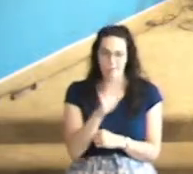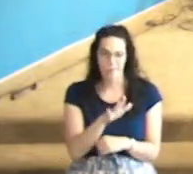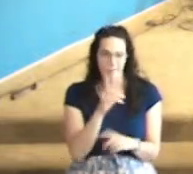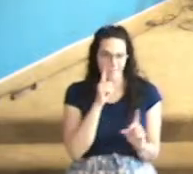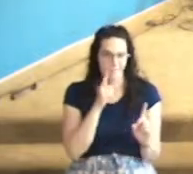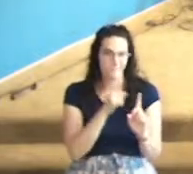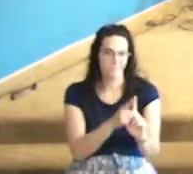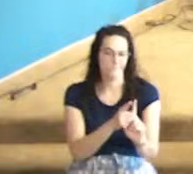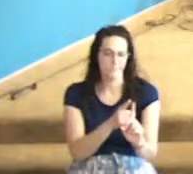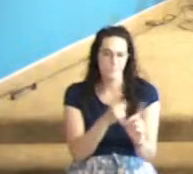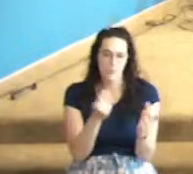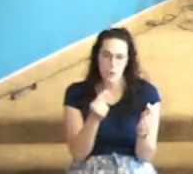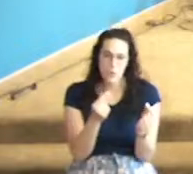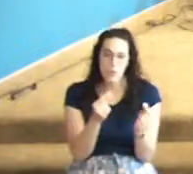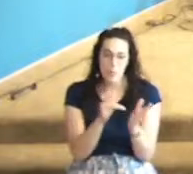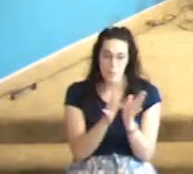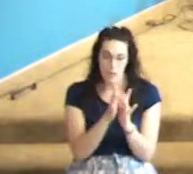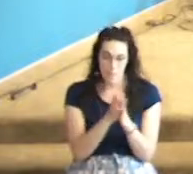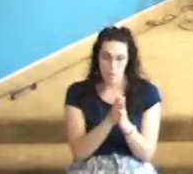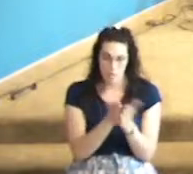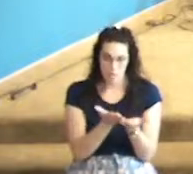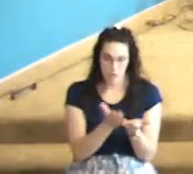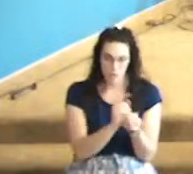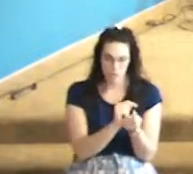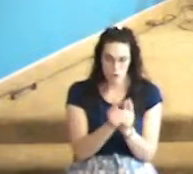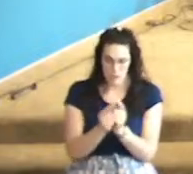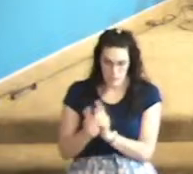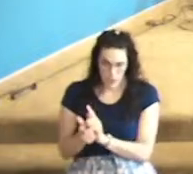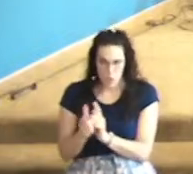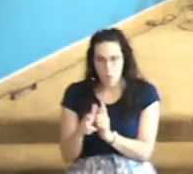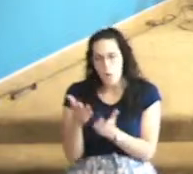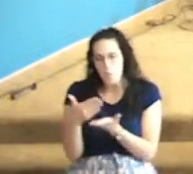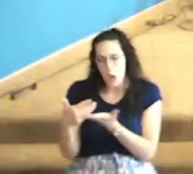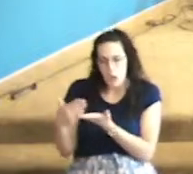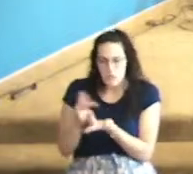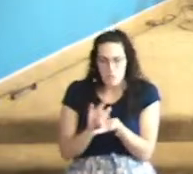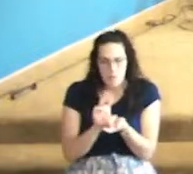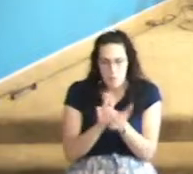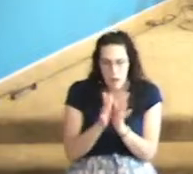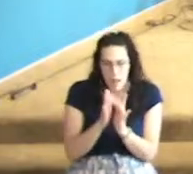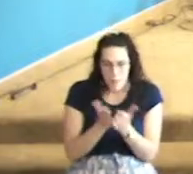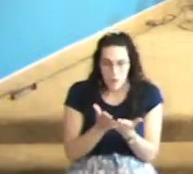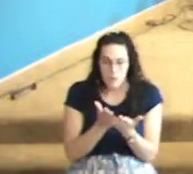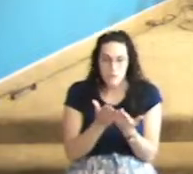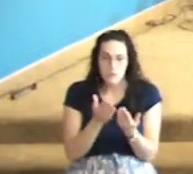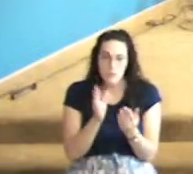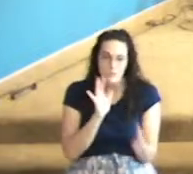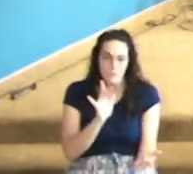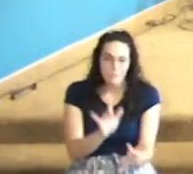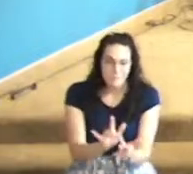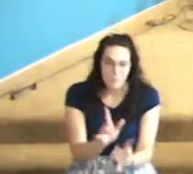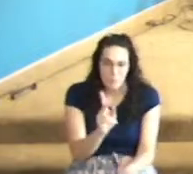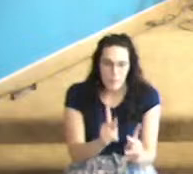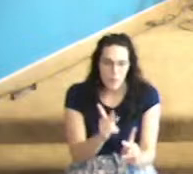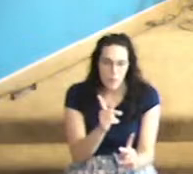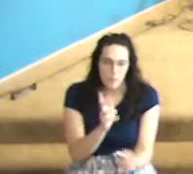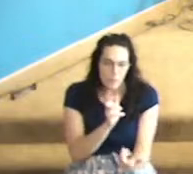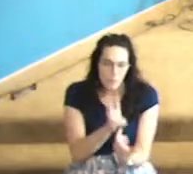Pioneer Bible Translators is to translate the Bible or parts of the Bible into unreached people groups, their main or native